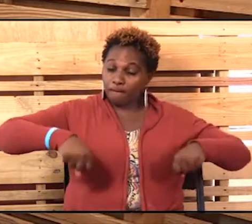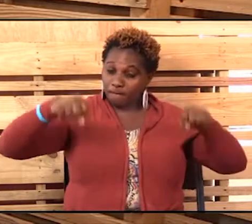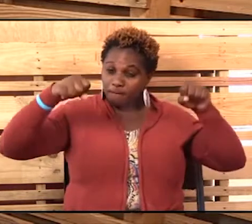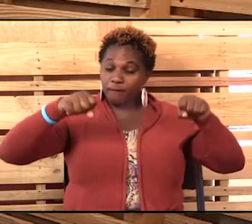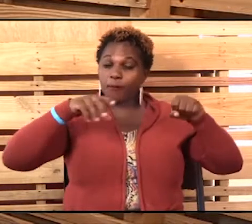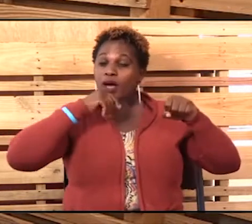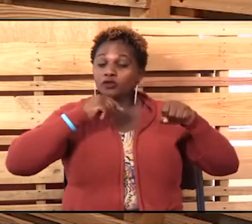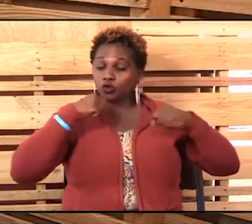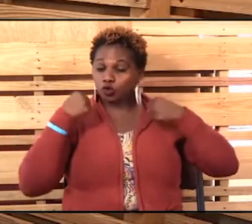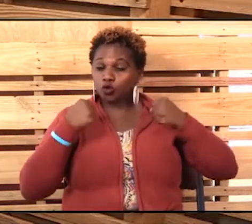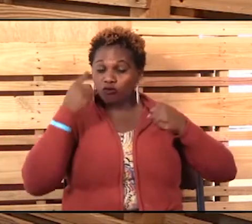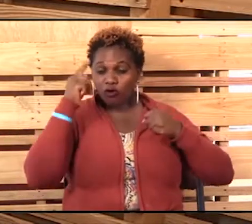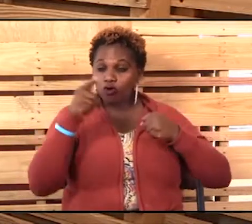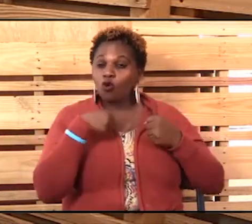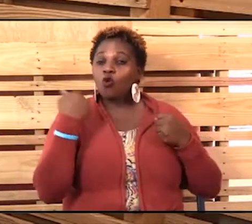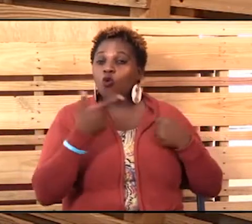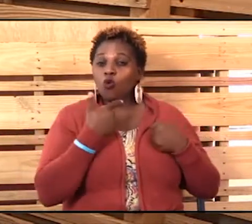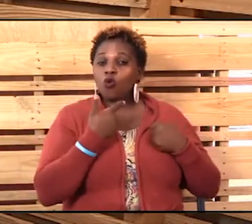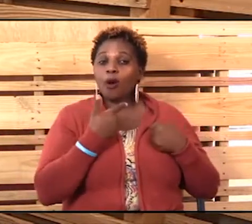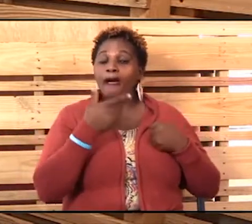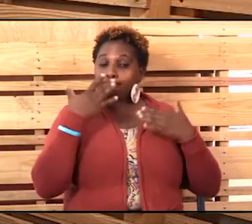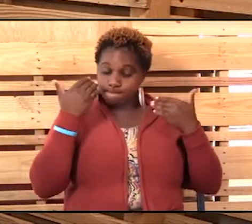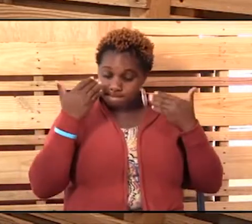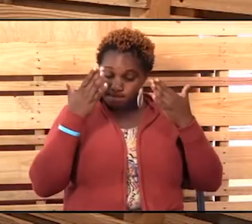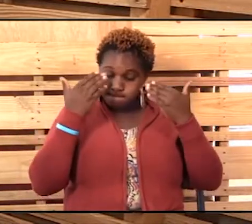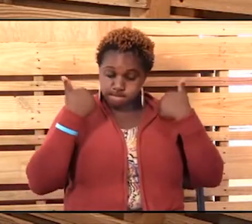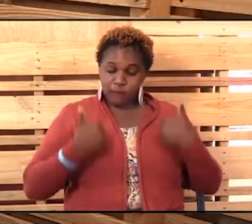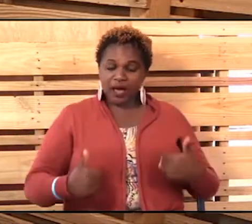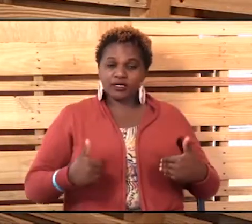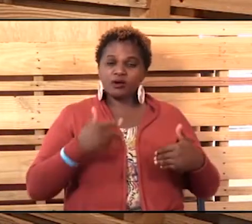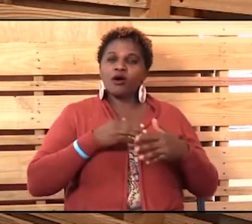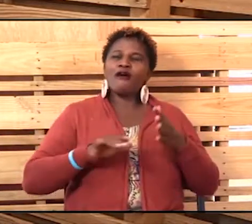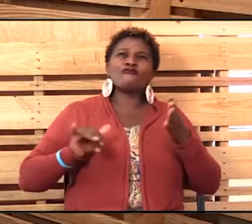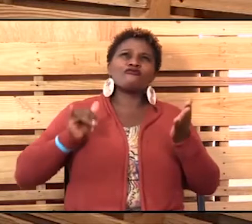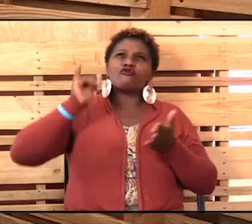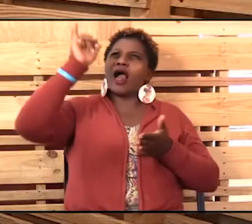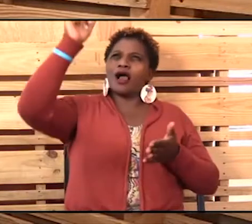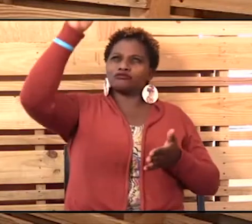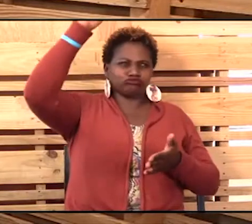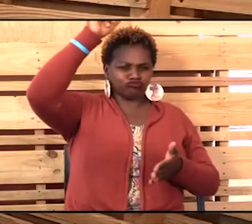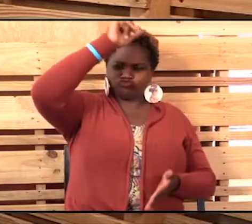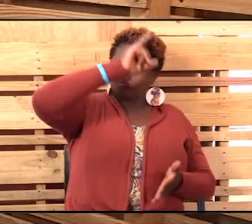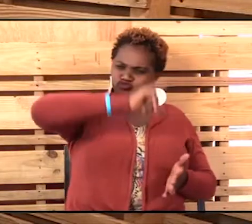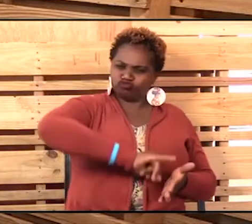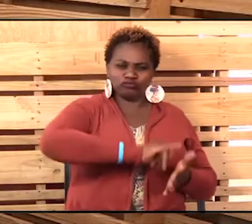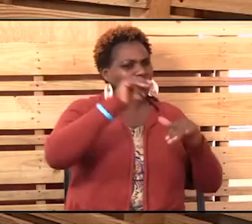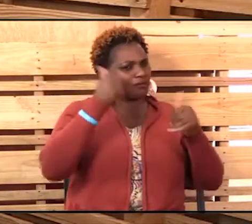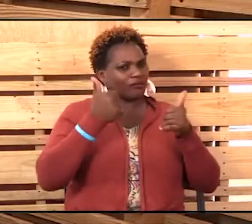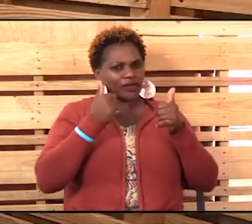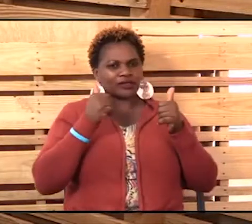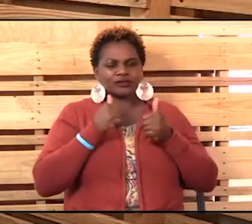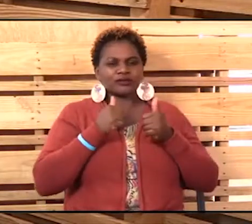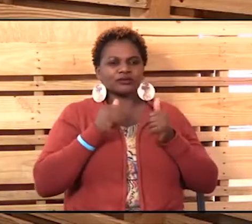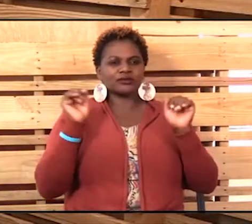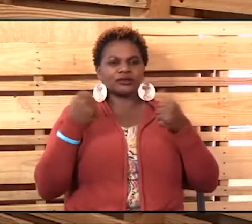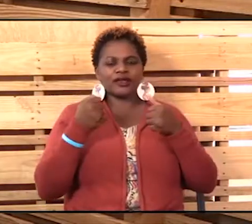A superhero is someone who flies through the sky like Superman and saves